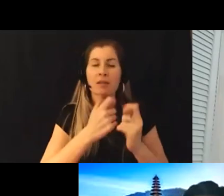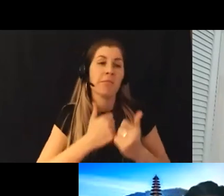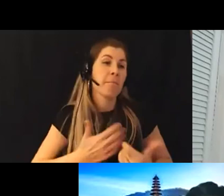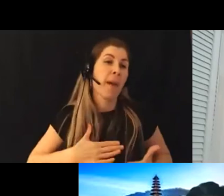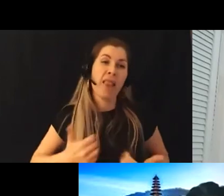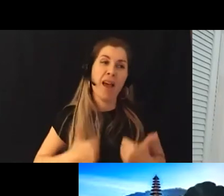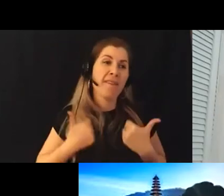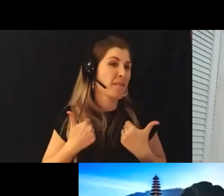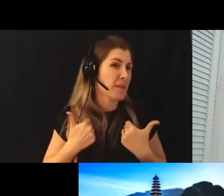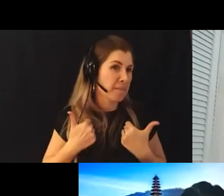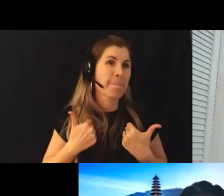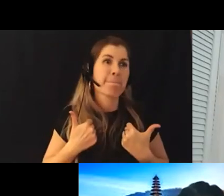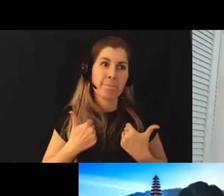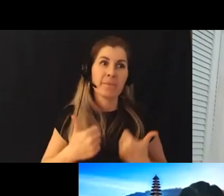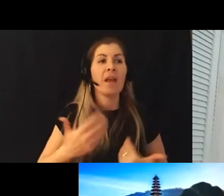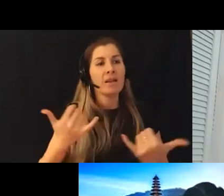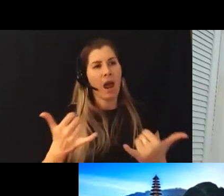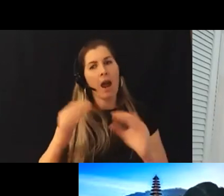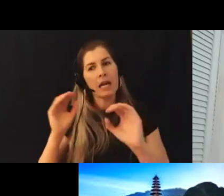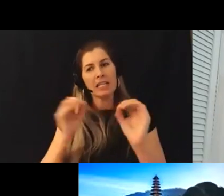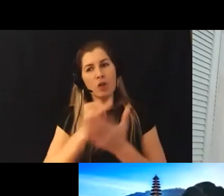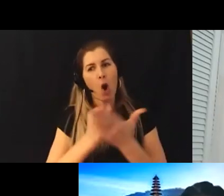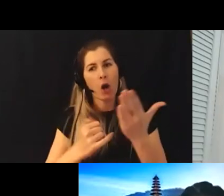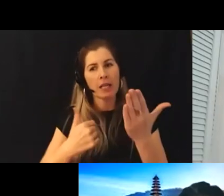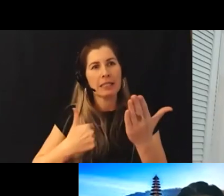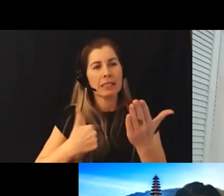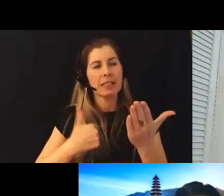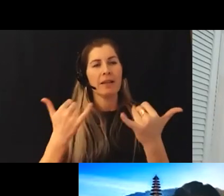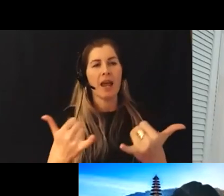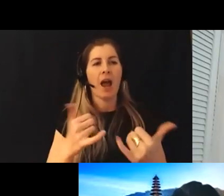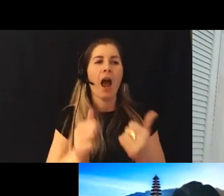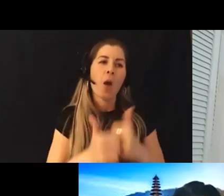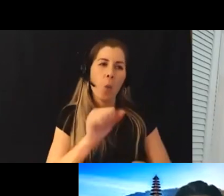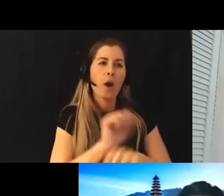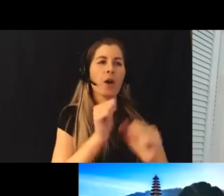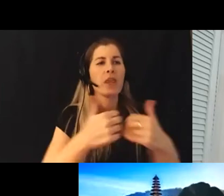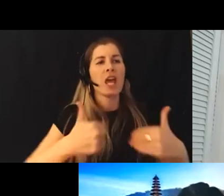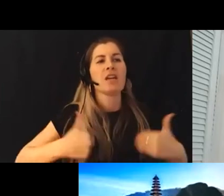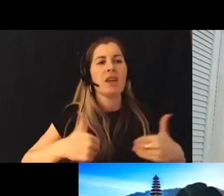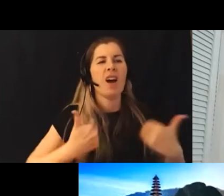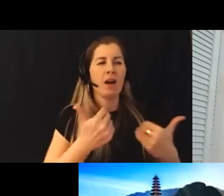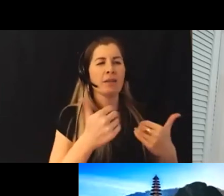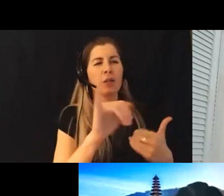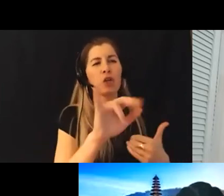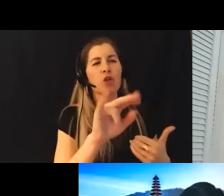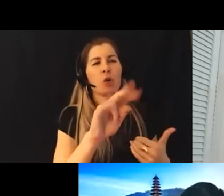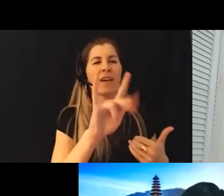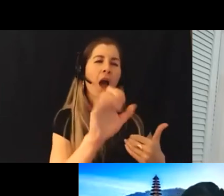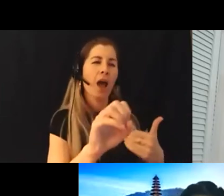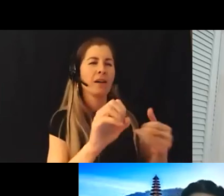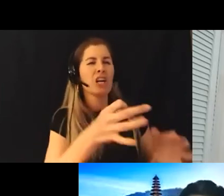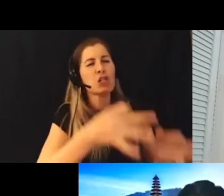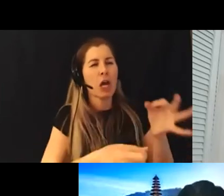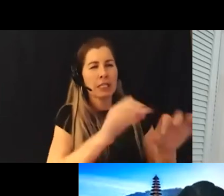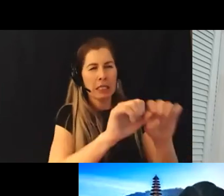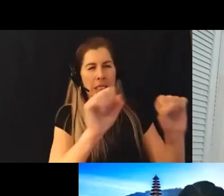the work that I've done as a teaching artist has been working in the juvenile justice system. So I feel like the